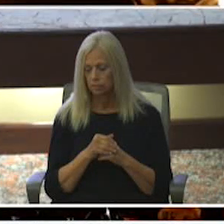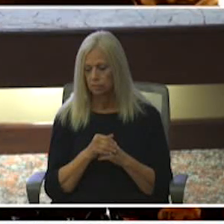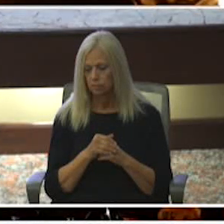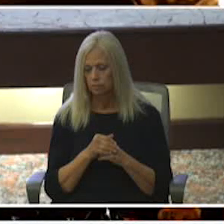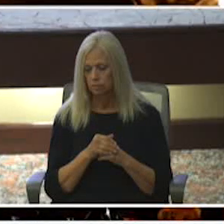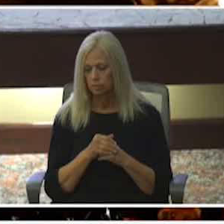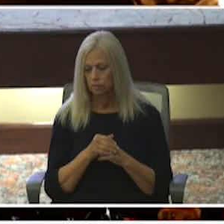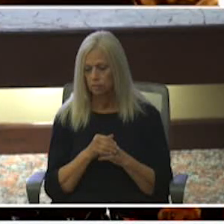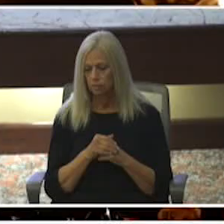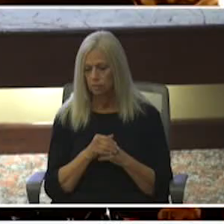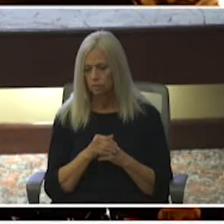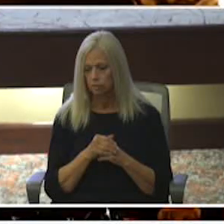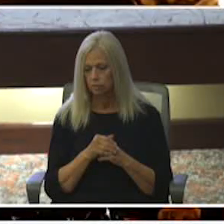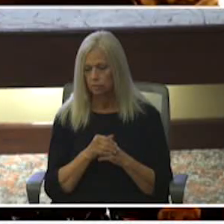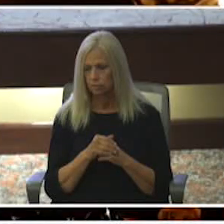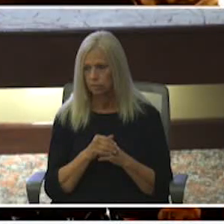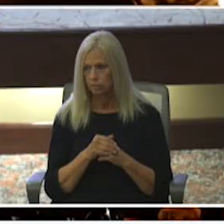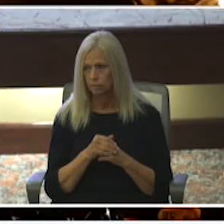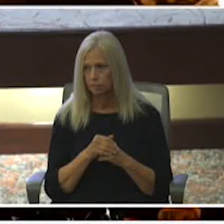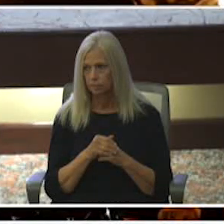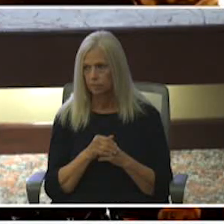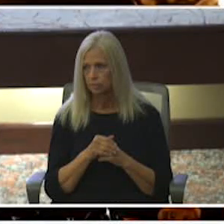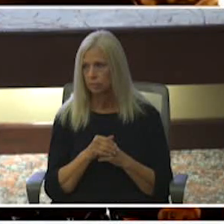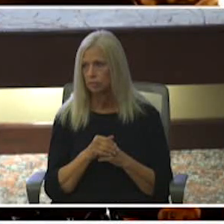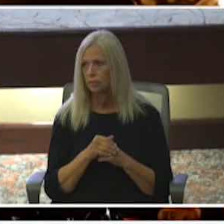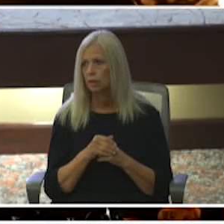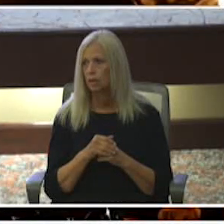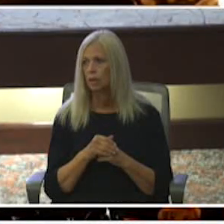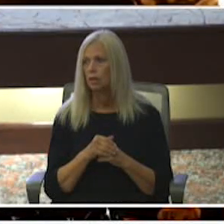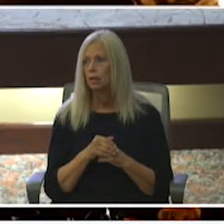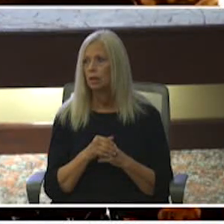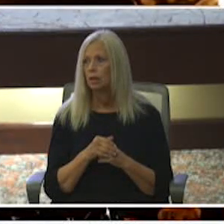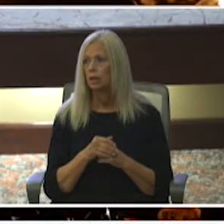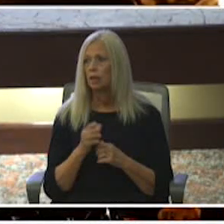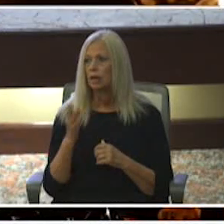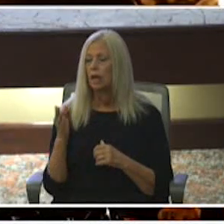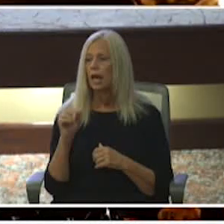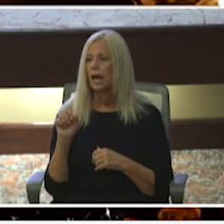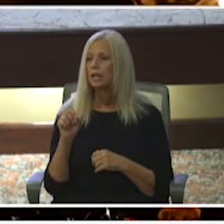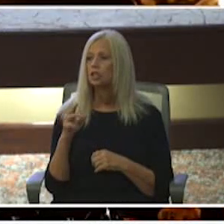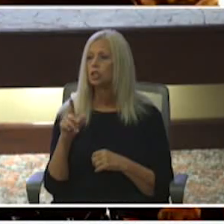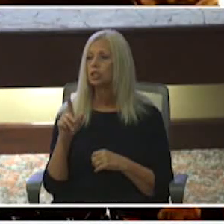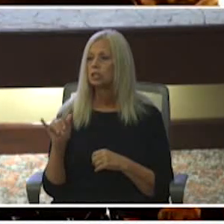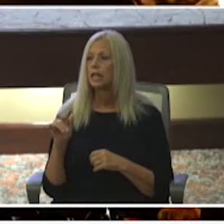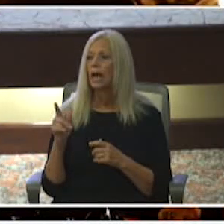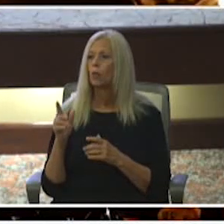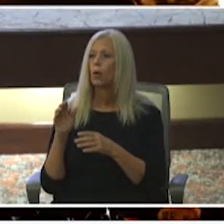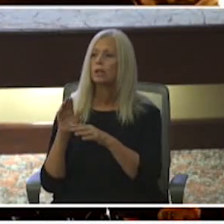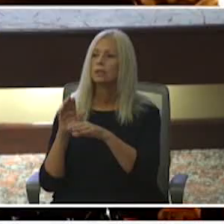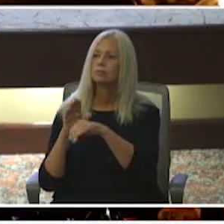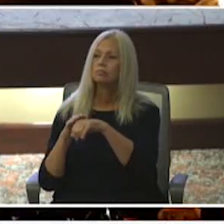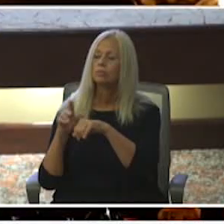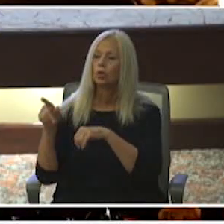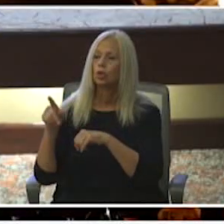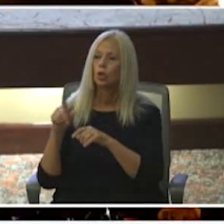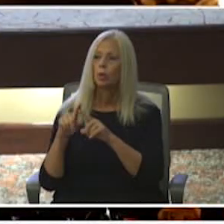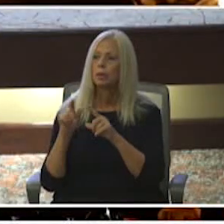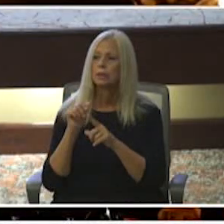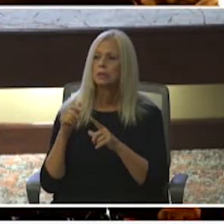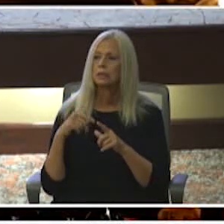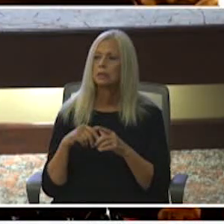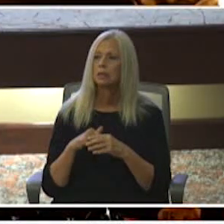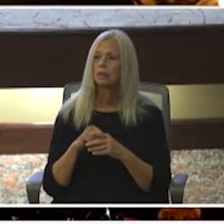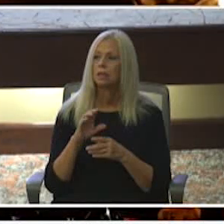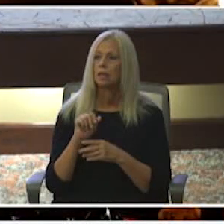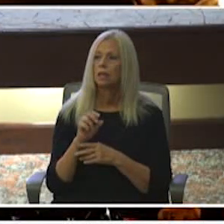there. Mayor, I'm going to chime in from the back. Okay, thanks, Ashley. I was gonna call on you, but I didn't want to do it. No worries. Glad you volunteered. Ashley